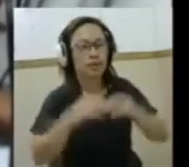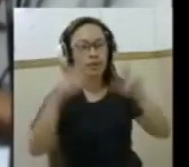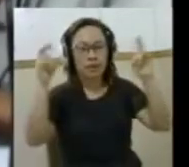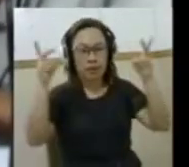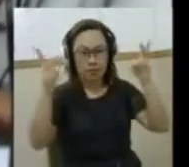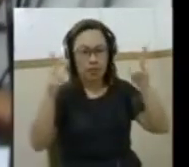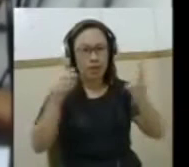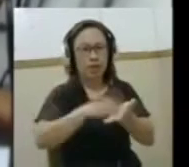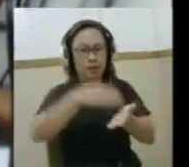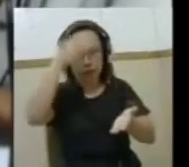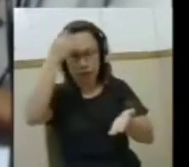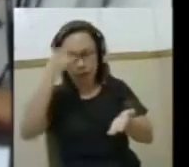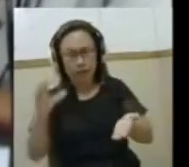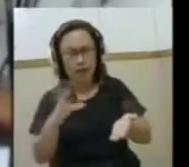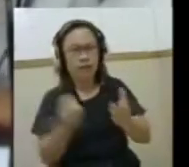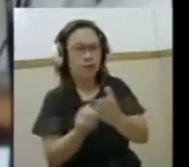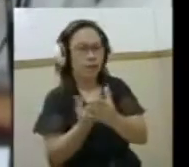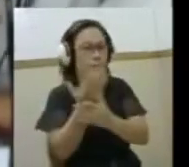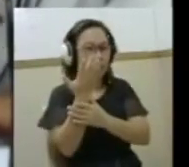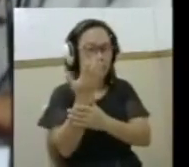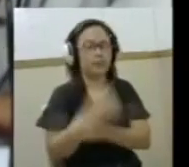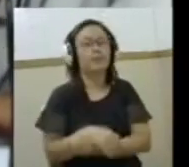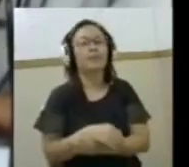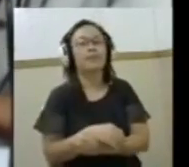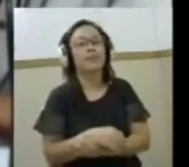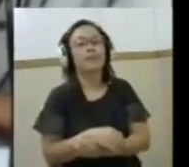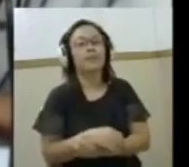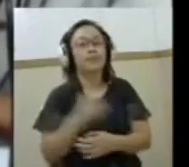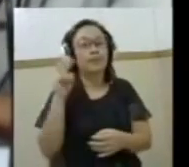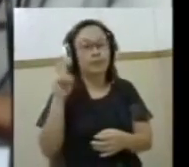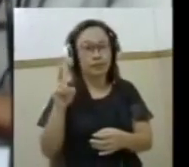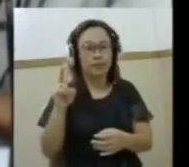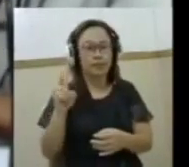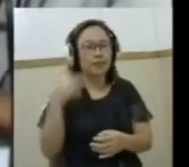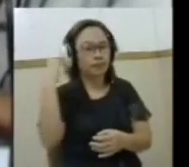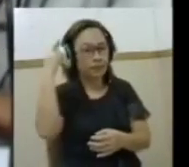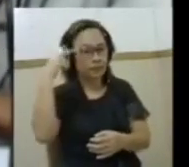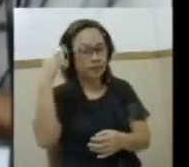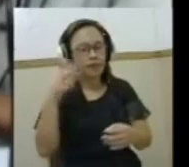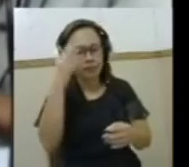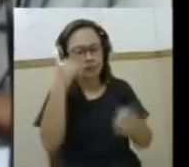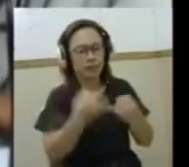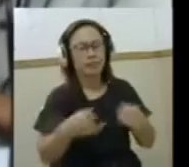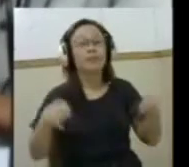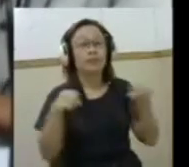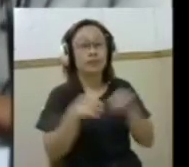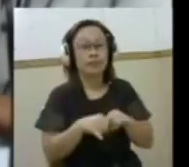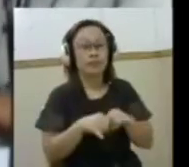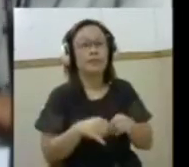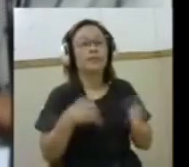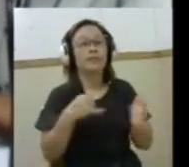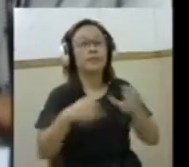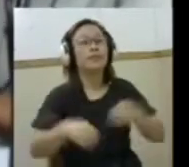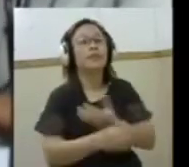for learning and growth. Correct. So number 2 reason why research is important is that it gives you